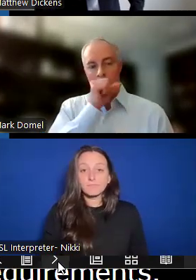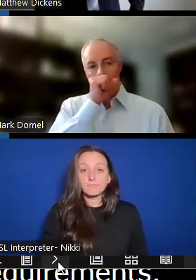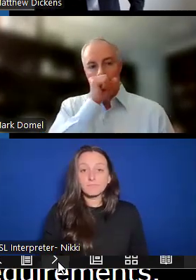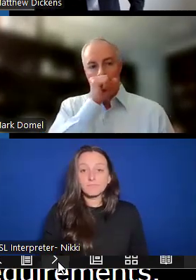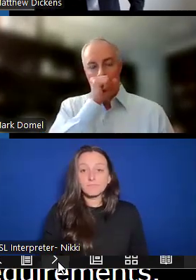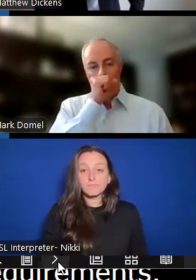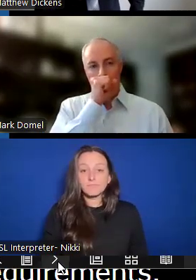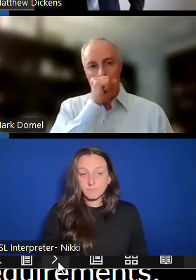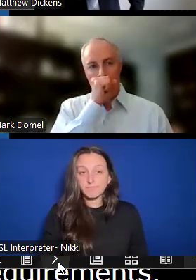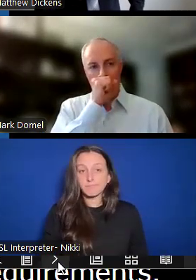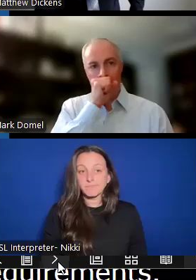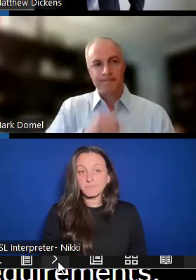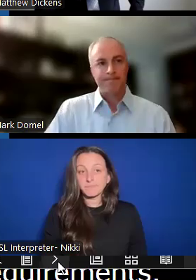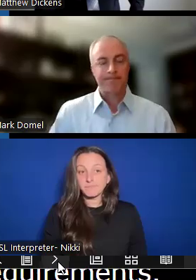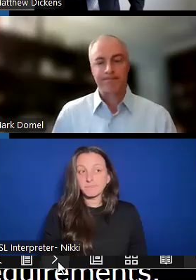Um,